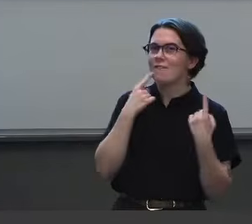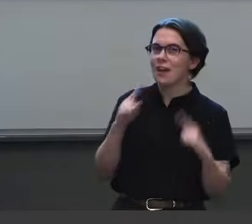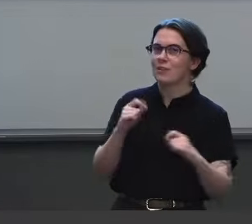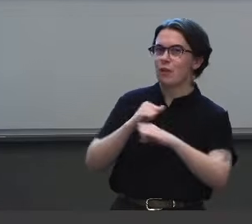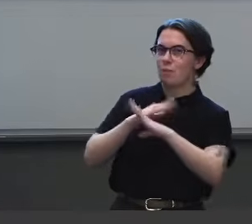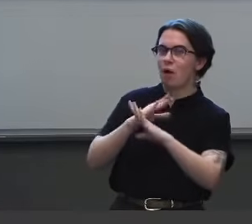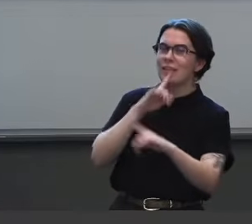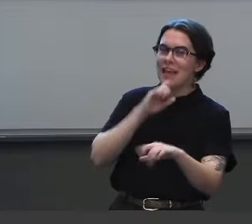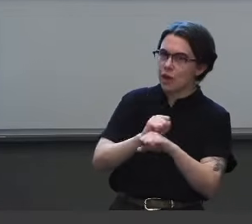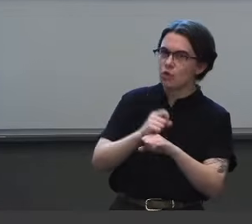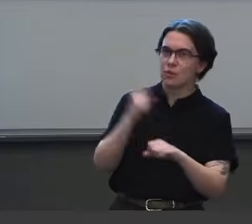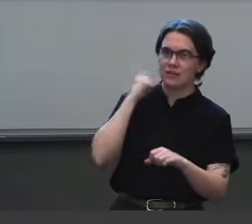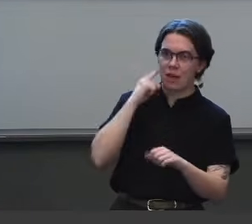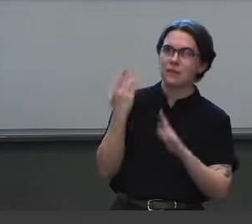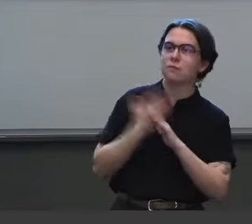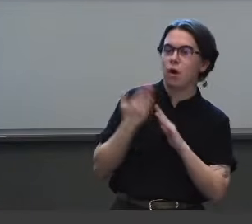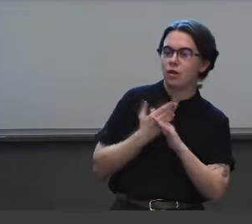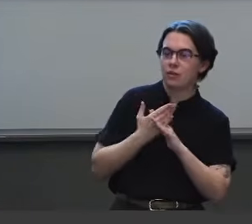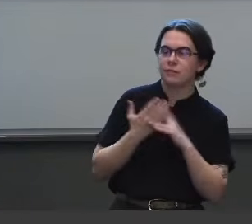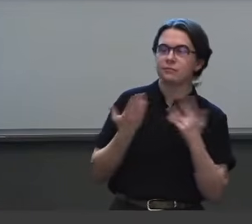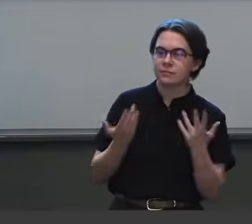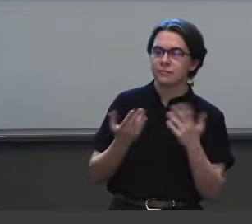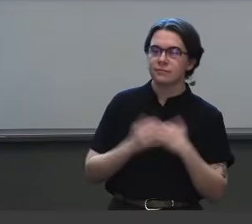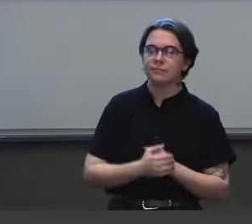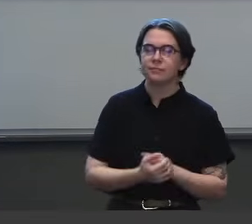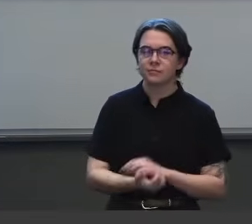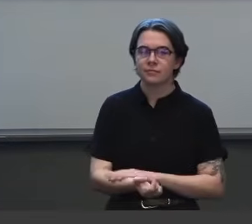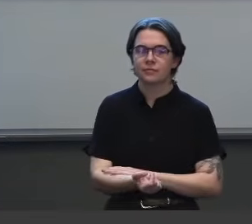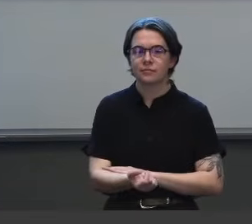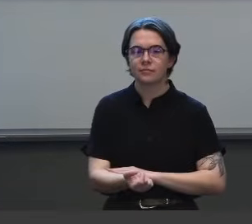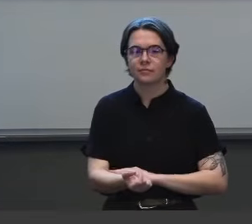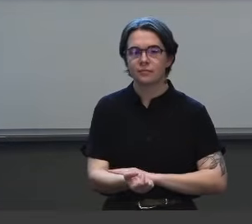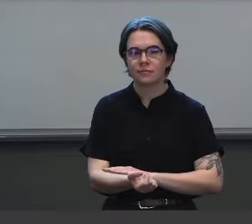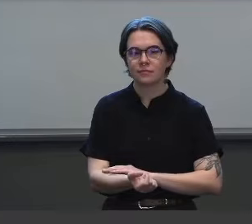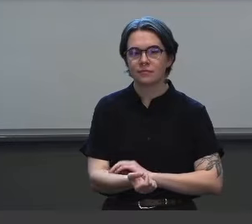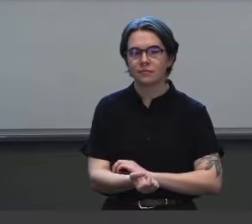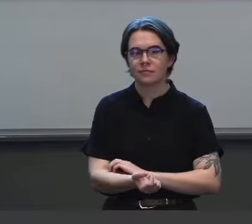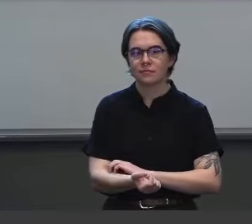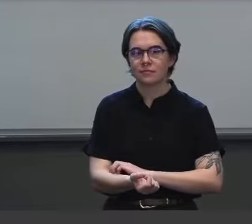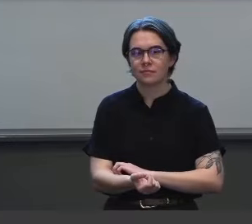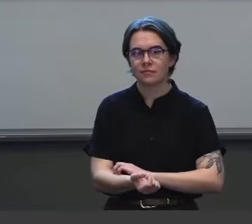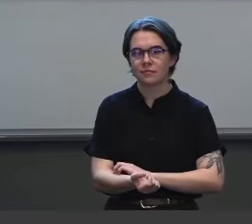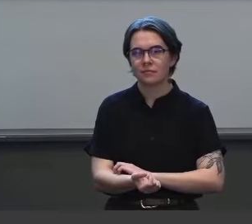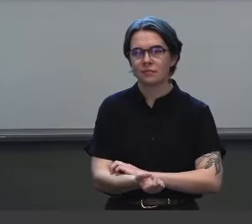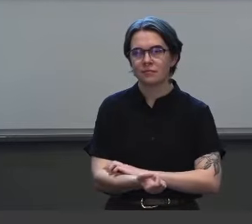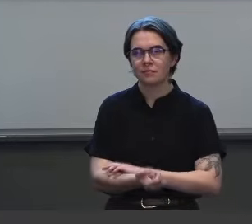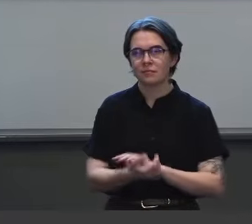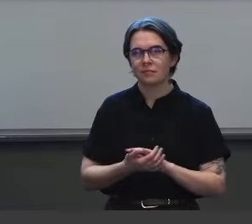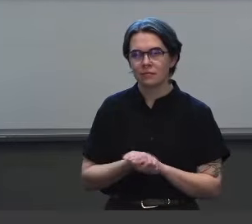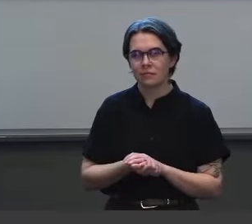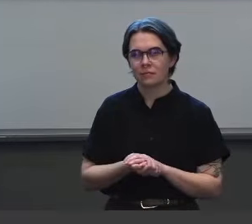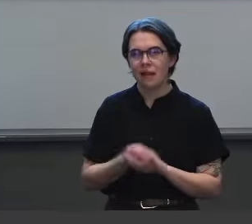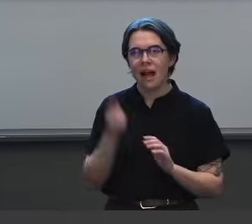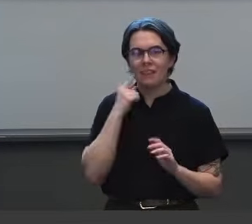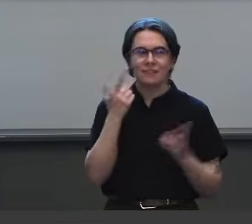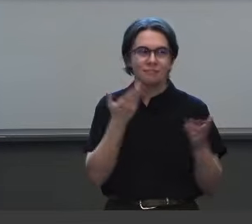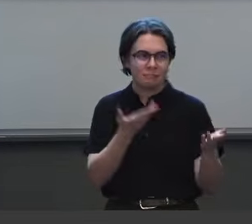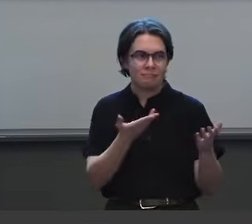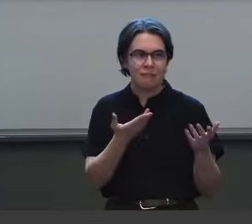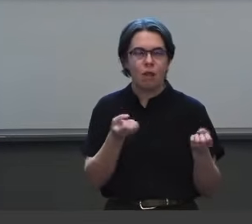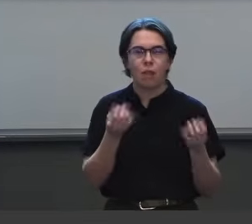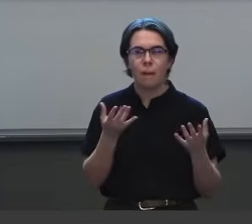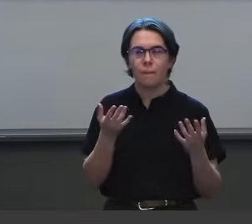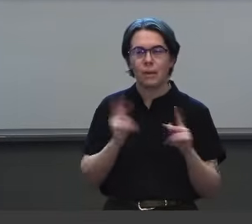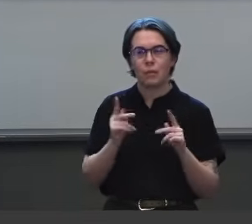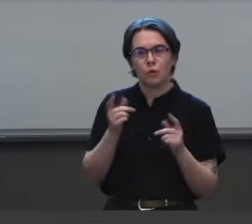from our participants as well. And none are really flexible. Like, I think people are doing a lot of swapping between